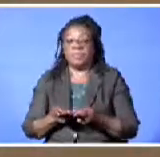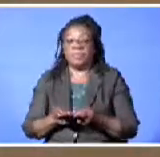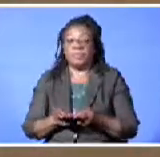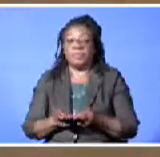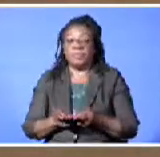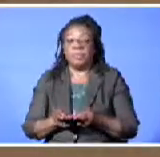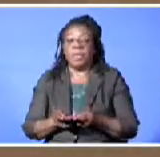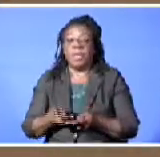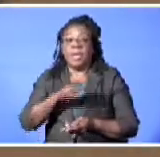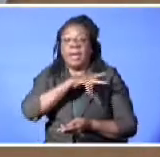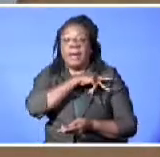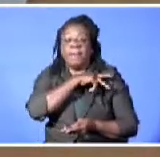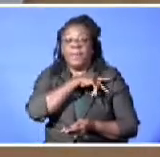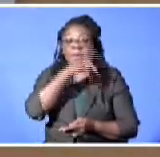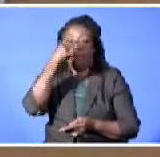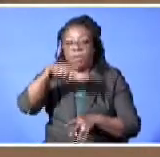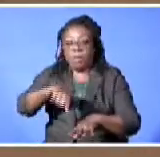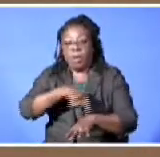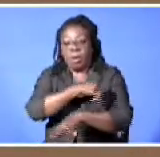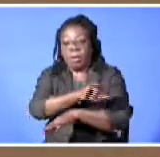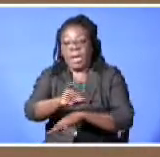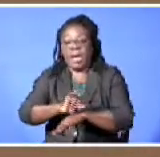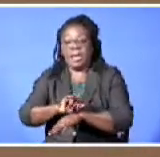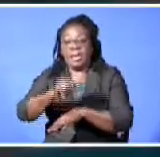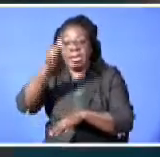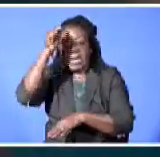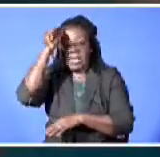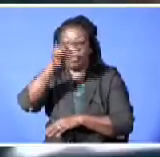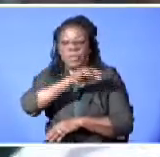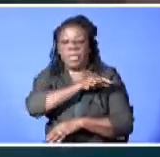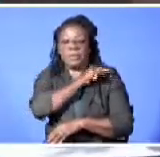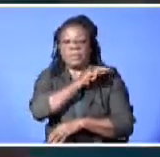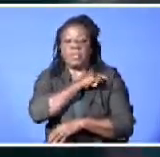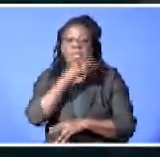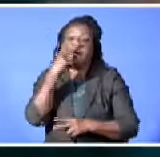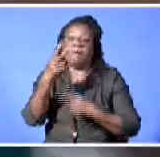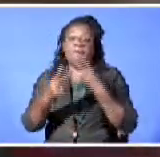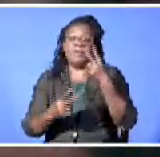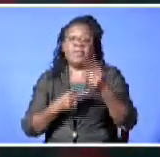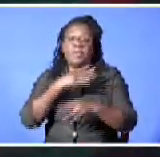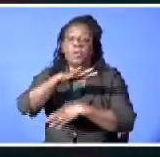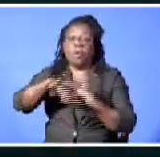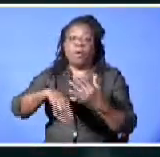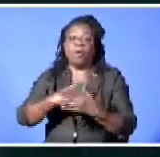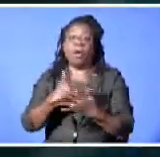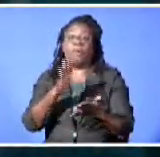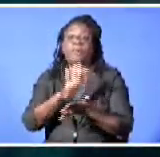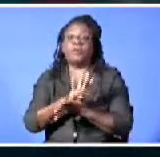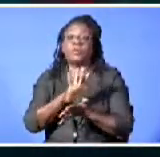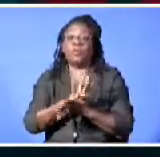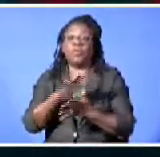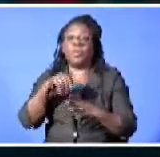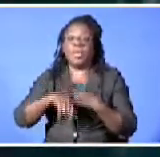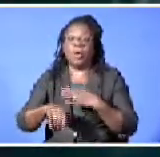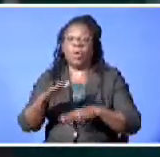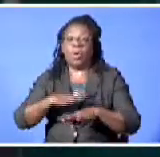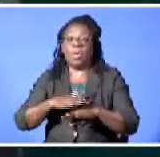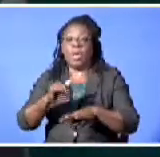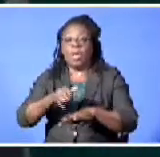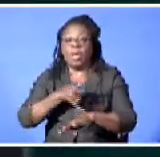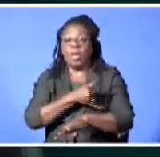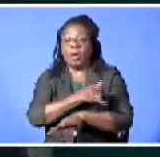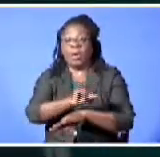Well, also tonight, Member of Parliament for Long Island, Adrian Gibson, visited all of the schools in his constituency this past Thursday, and he